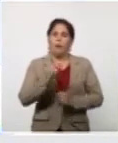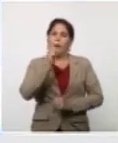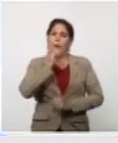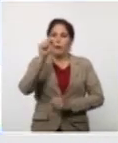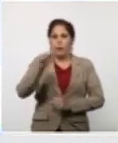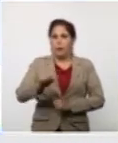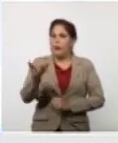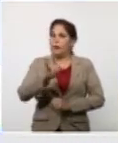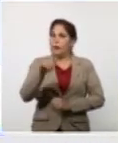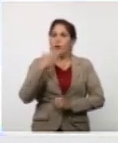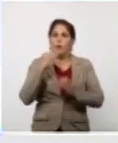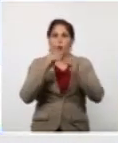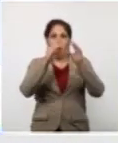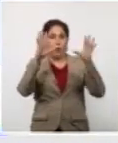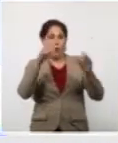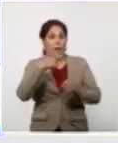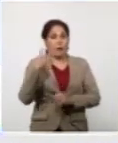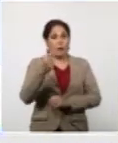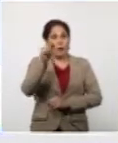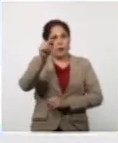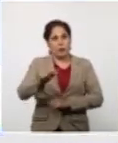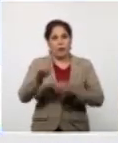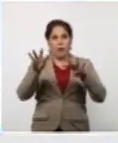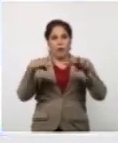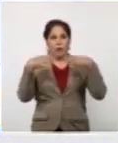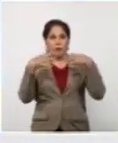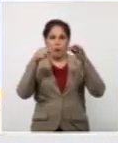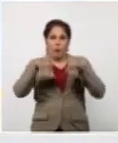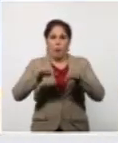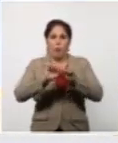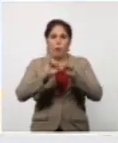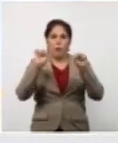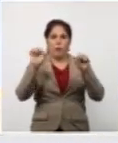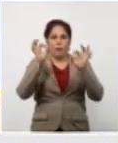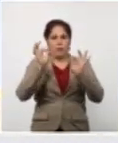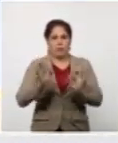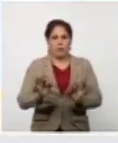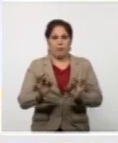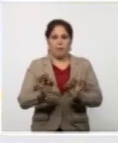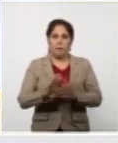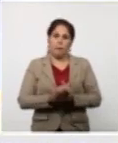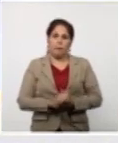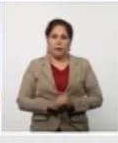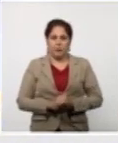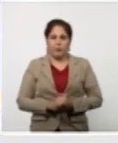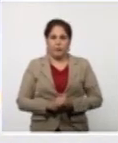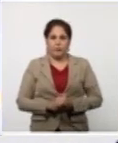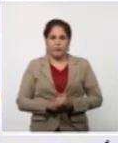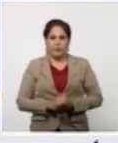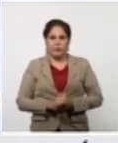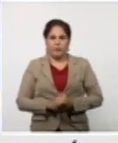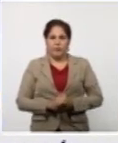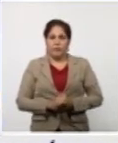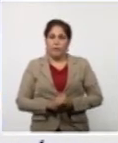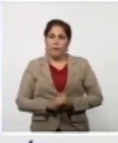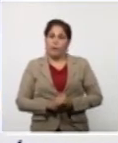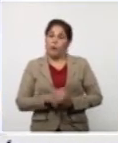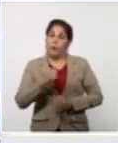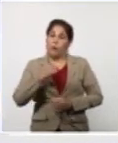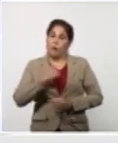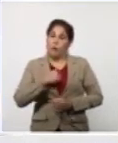Good morning, Hector. Good morning, Gisela. Good morning to all comrades who make possible this